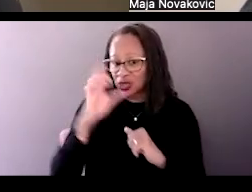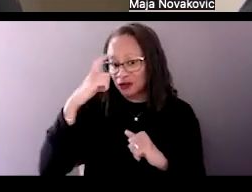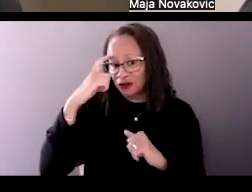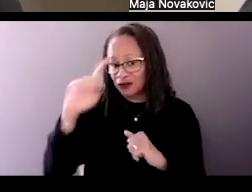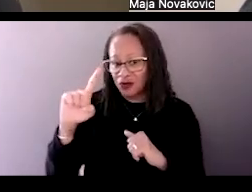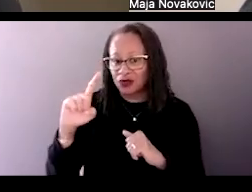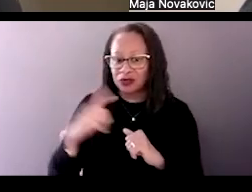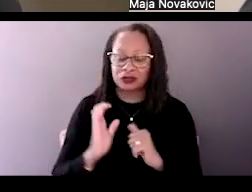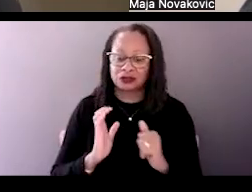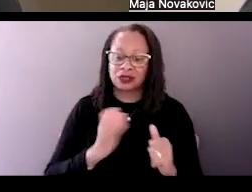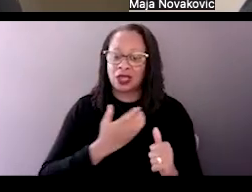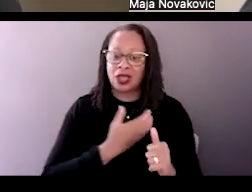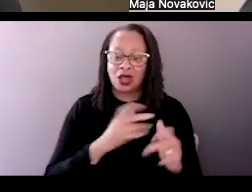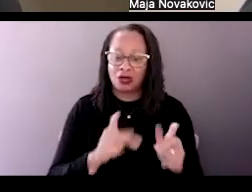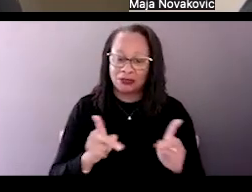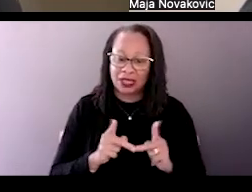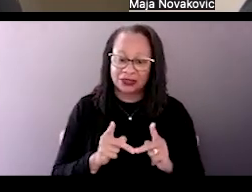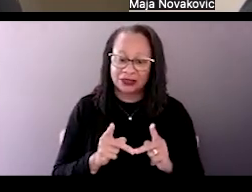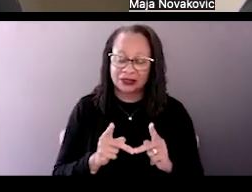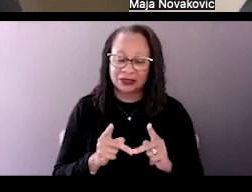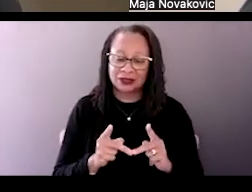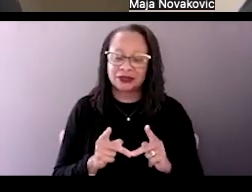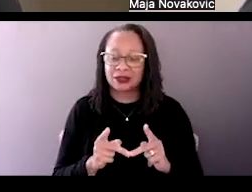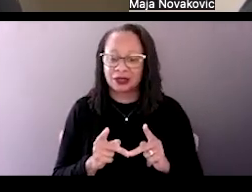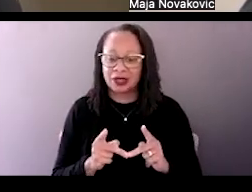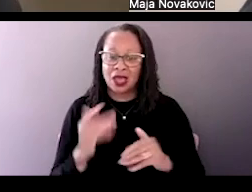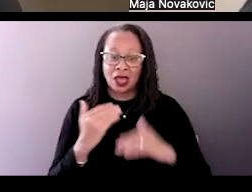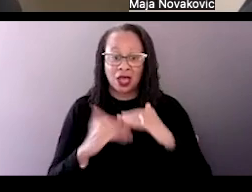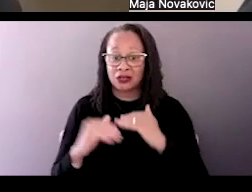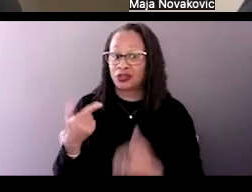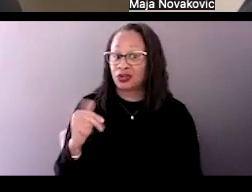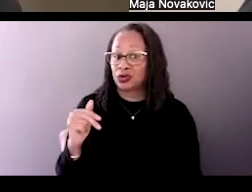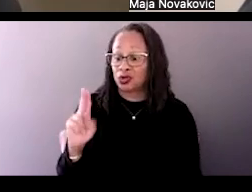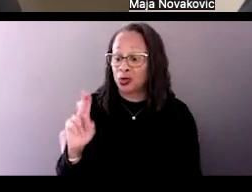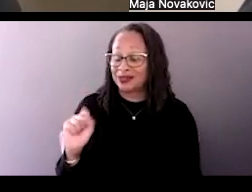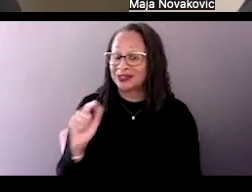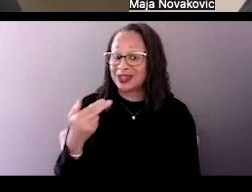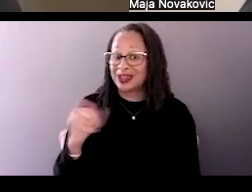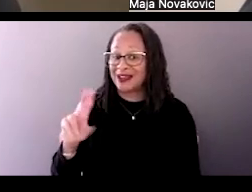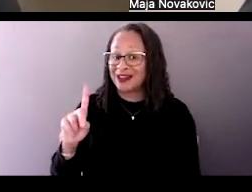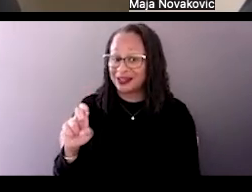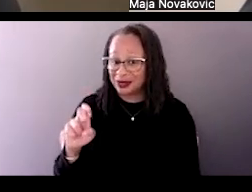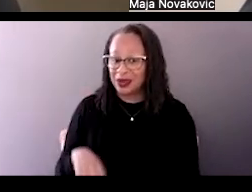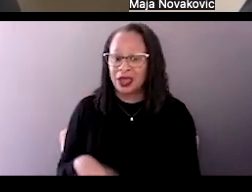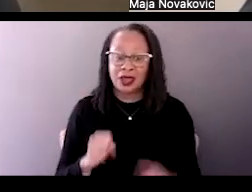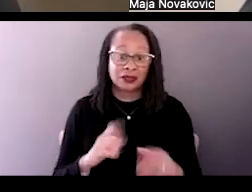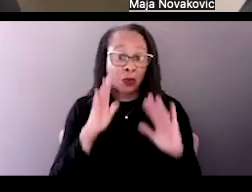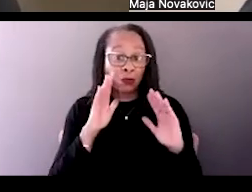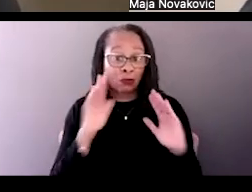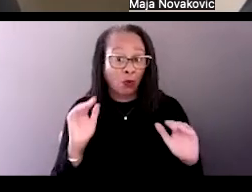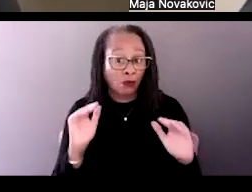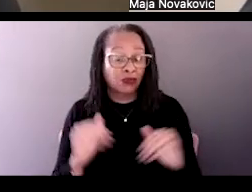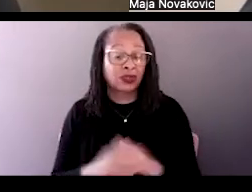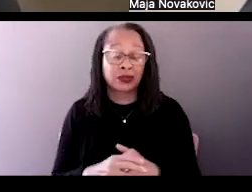for our place under the US sky. So hopefully this